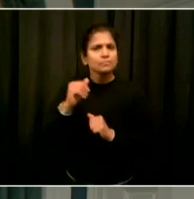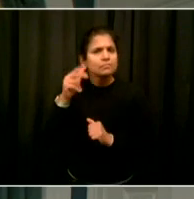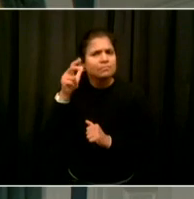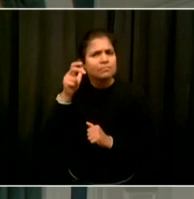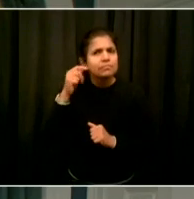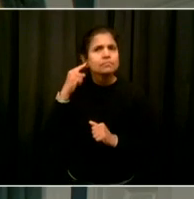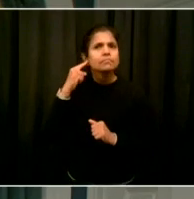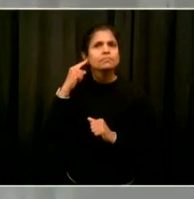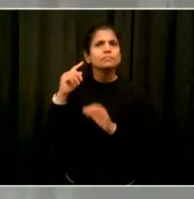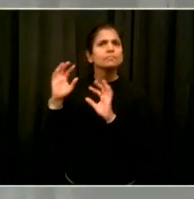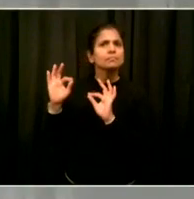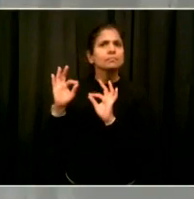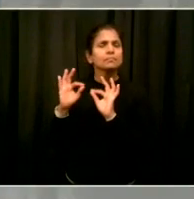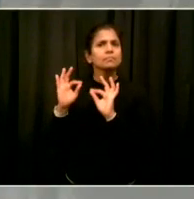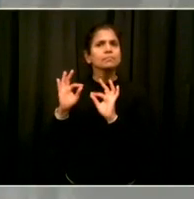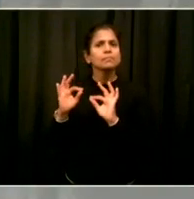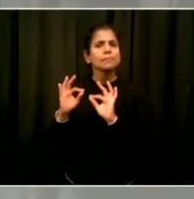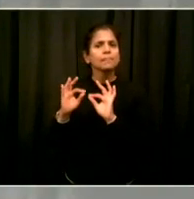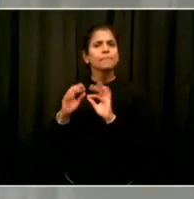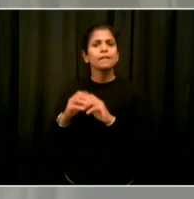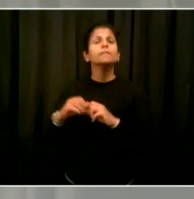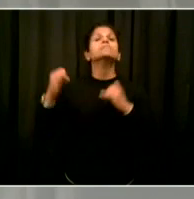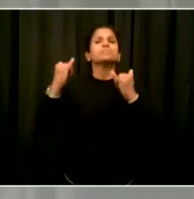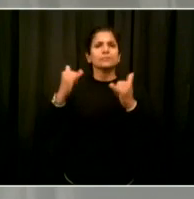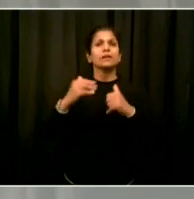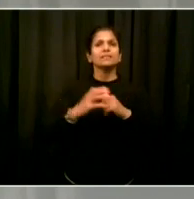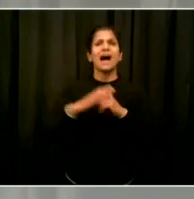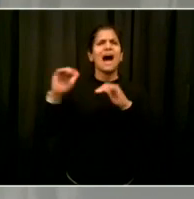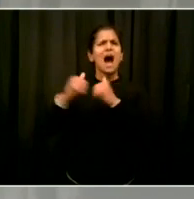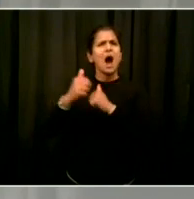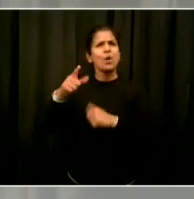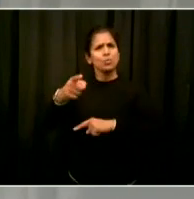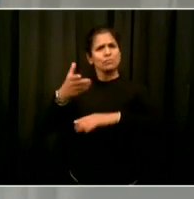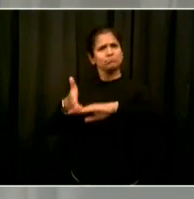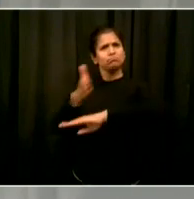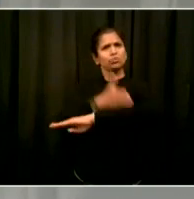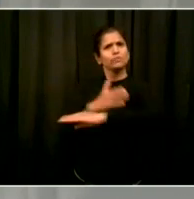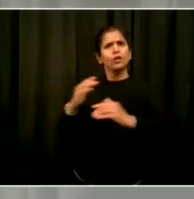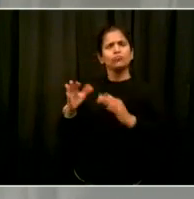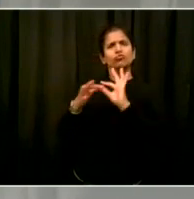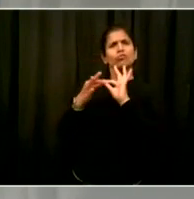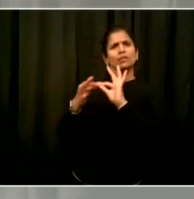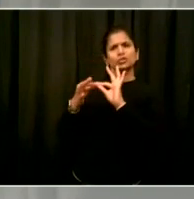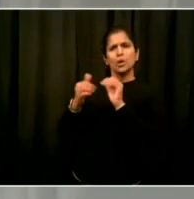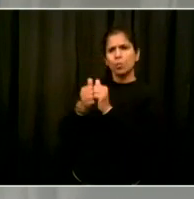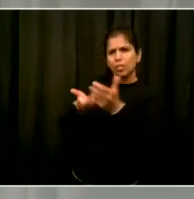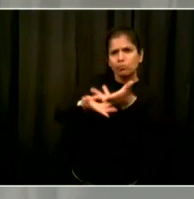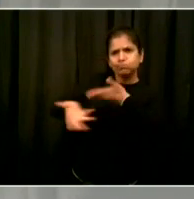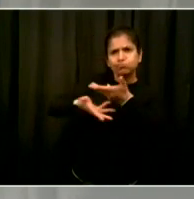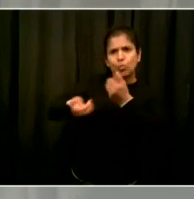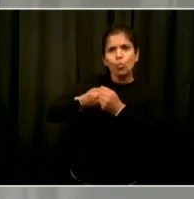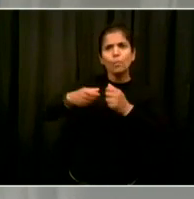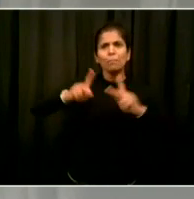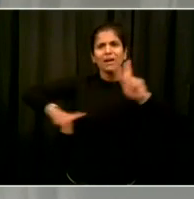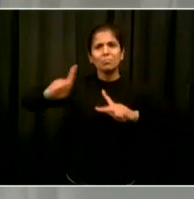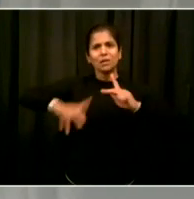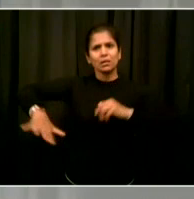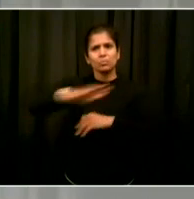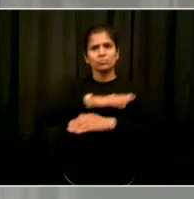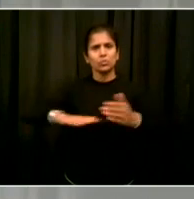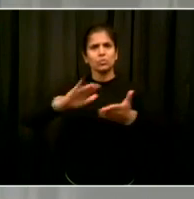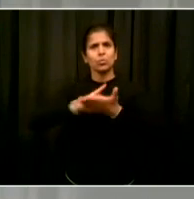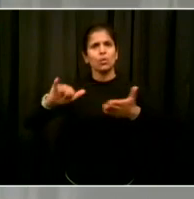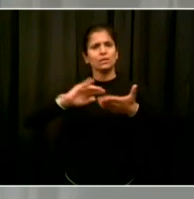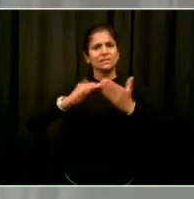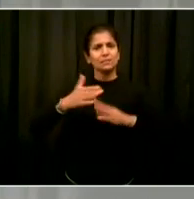strengthen relationships. As the mayor said, community engagement is ever evolving in the New York City Police Department. And I've